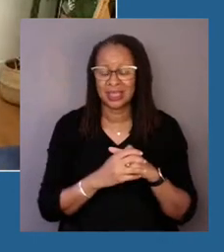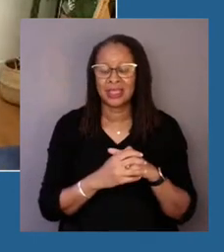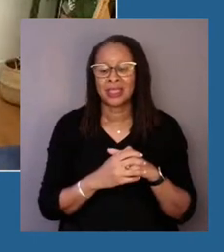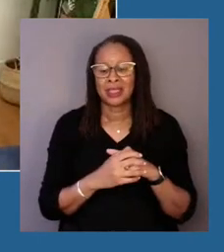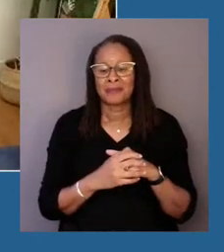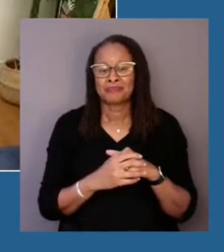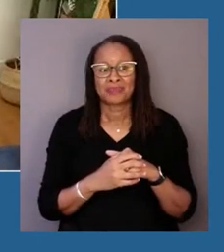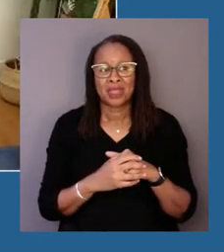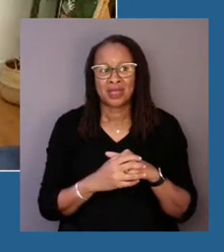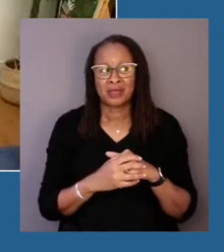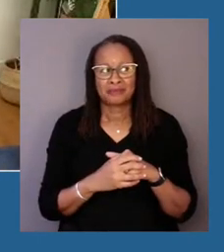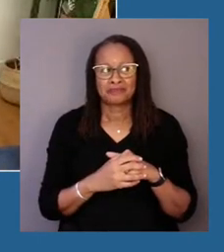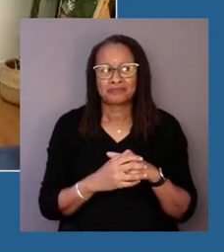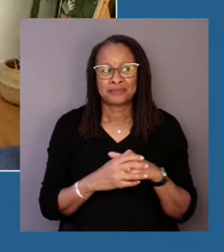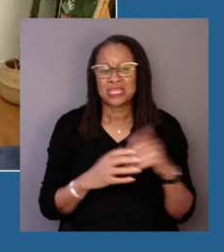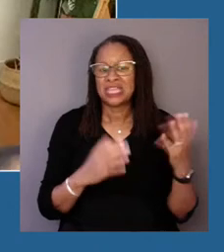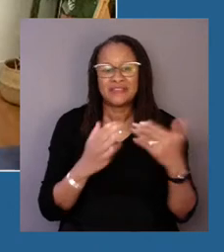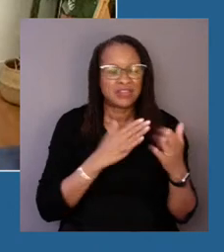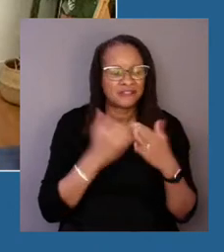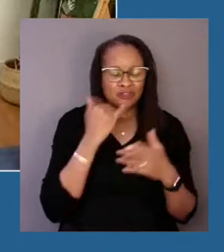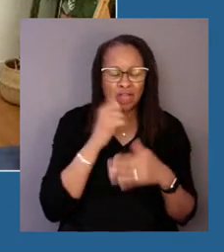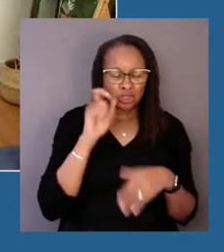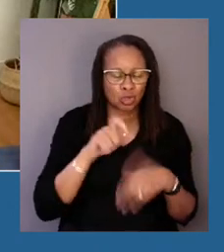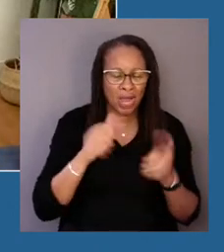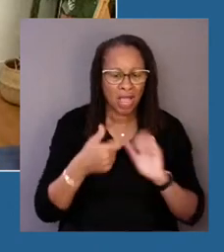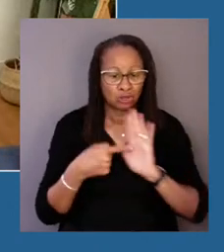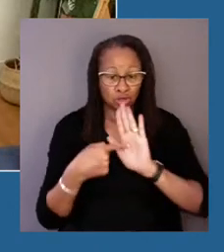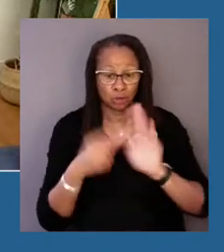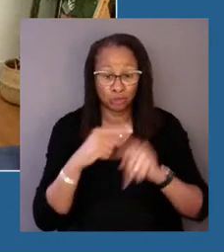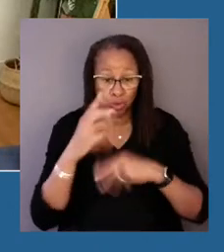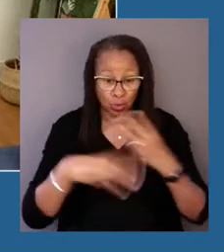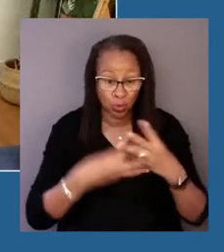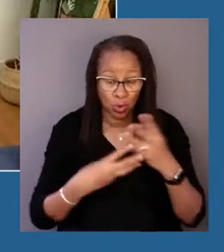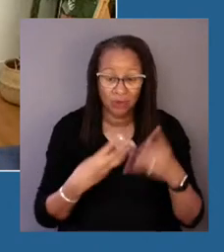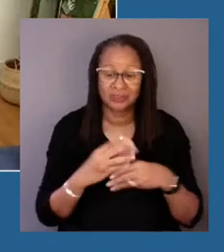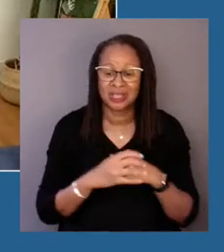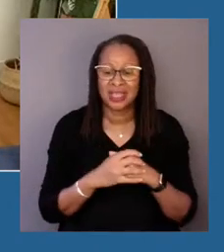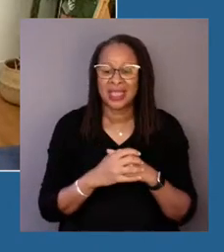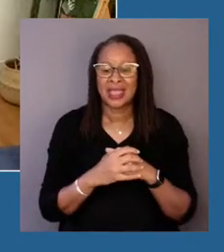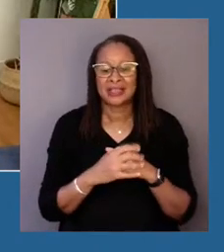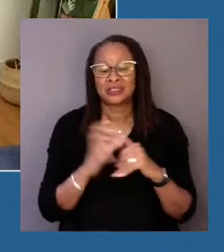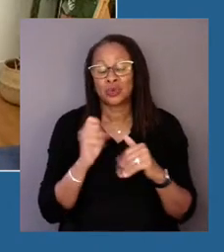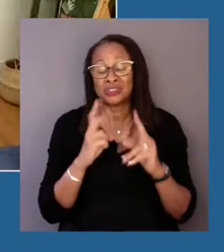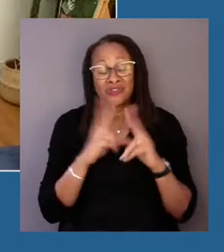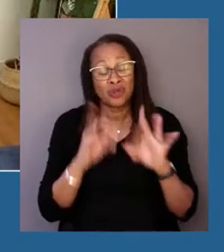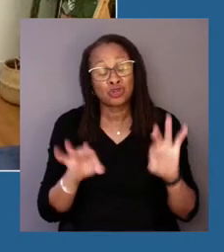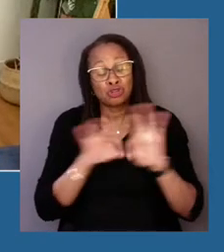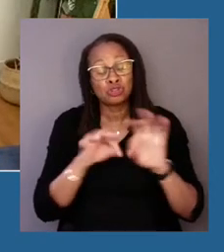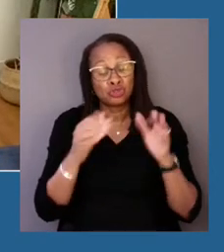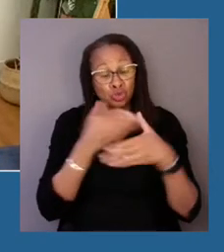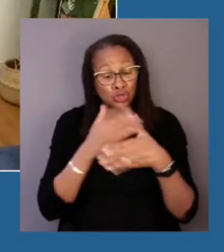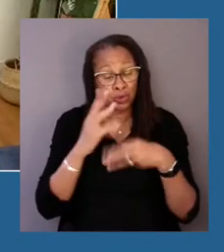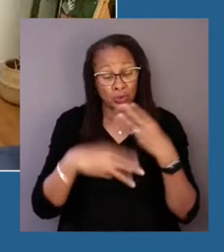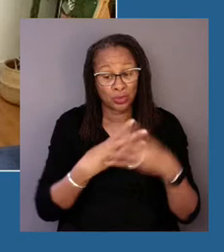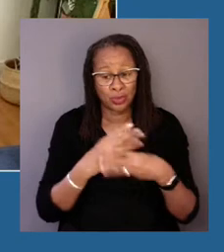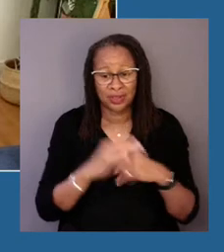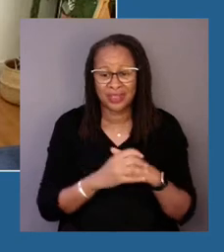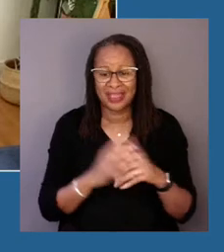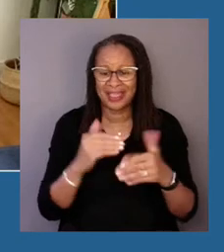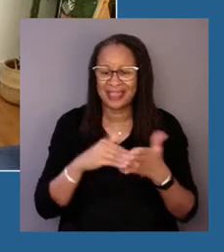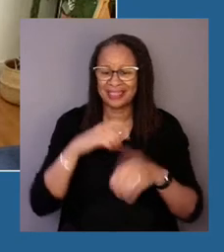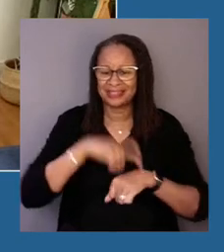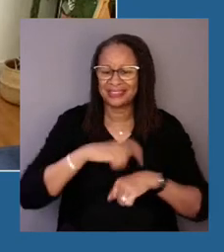world. And then in terms of that really, really crucial step of getting them out, at the time, I think I had